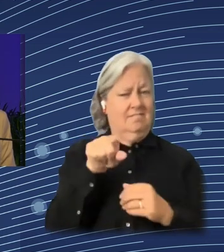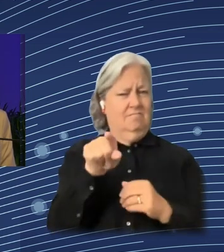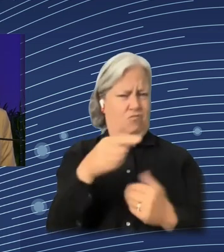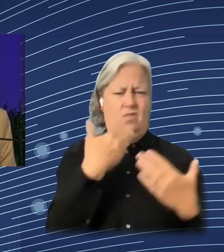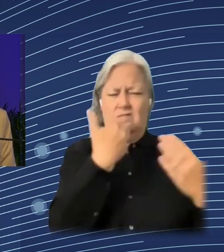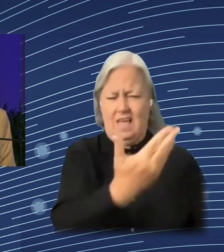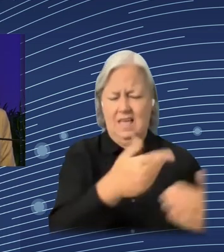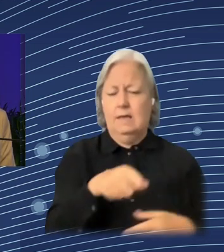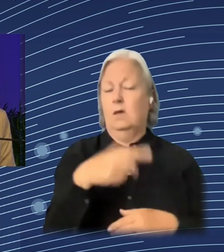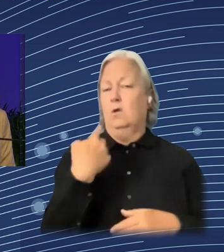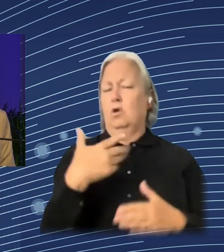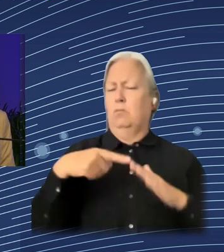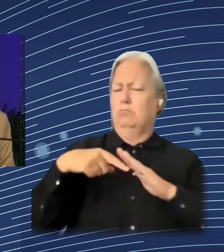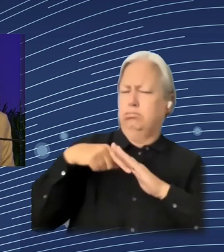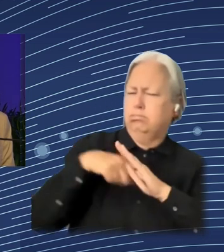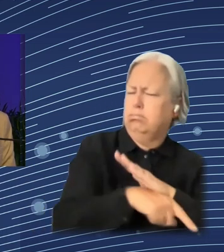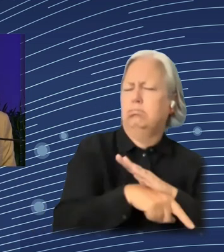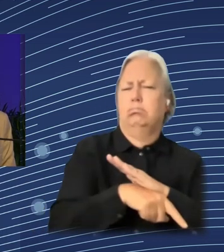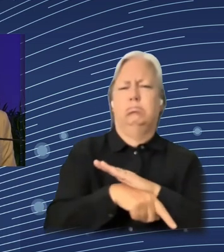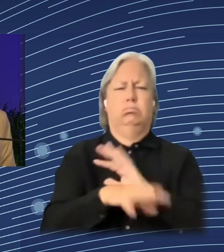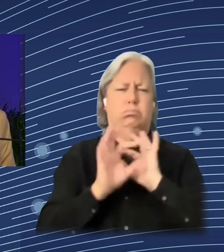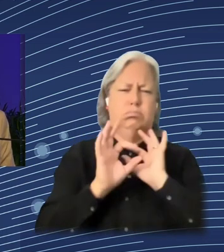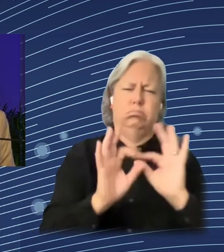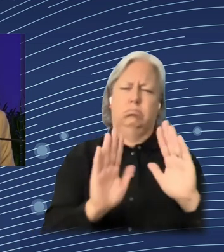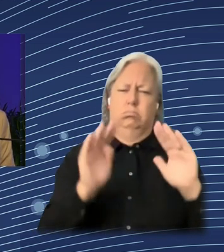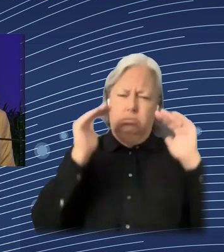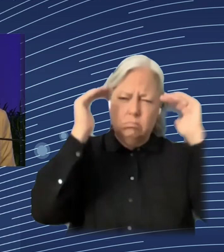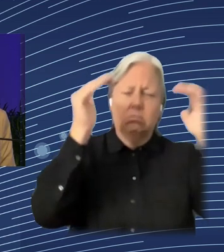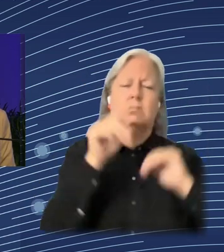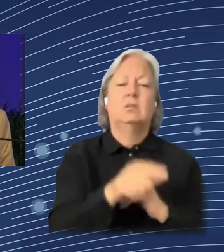system, which is still developing,